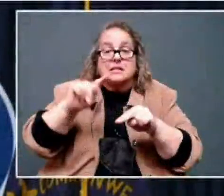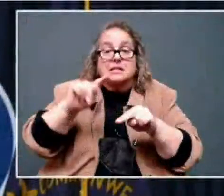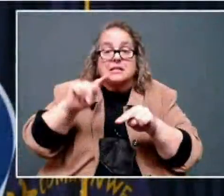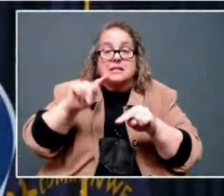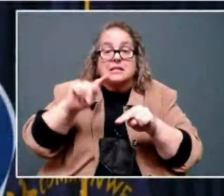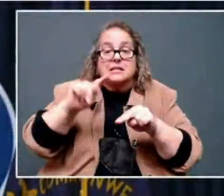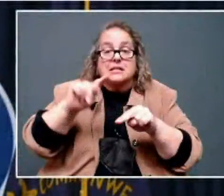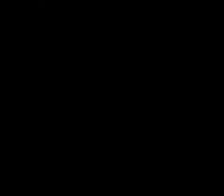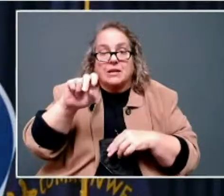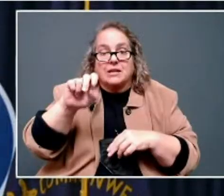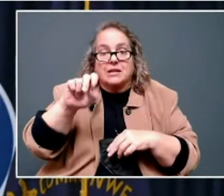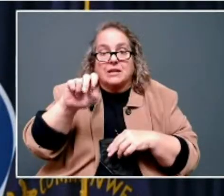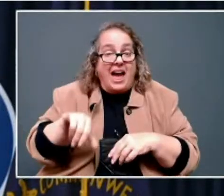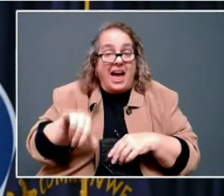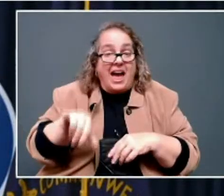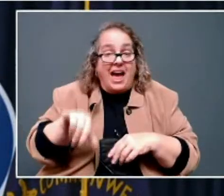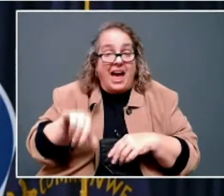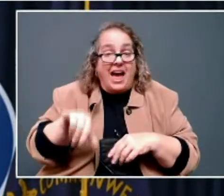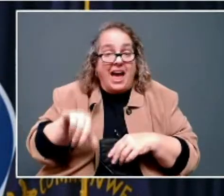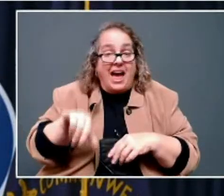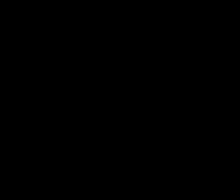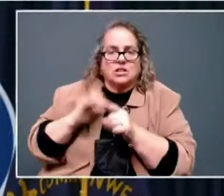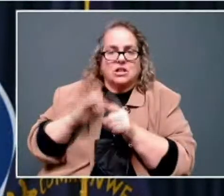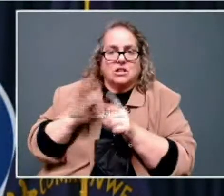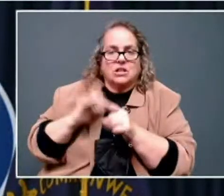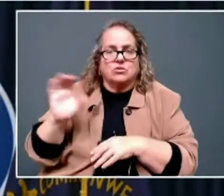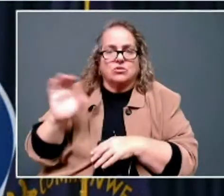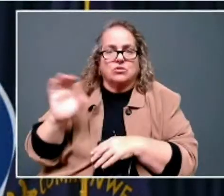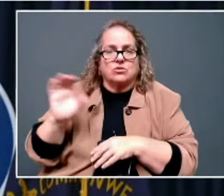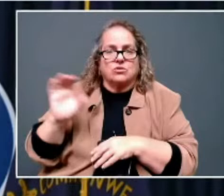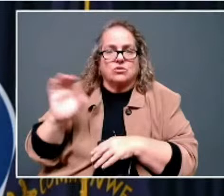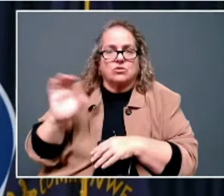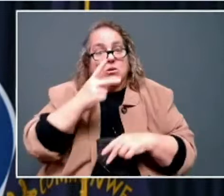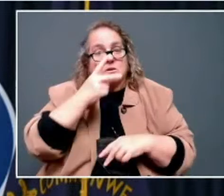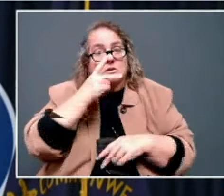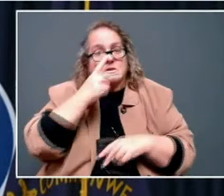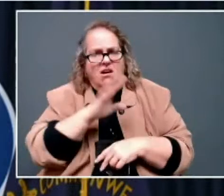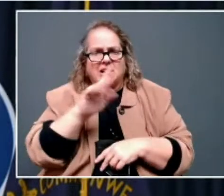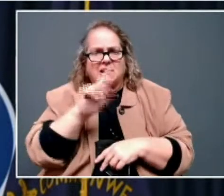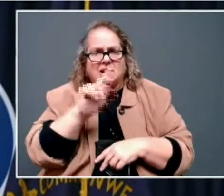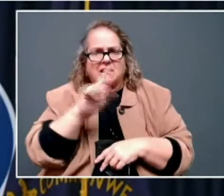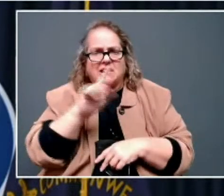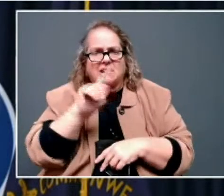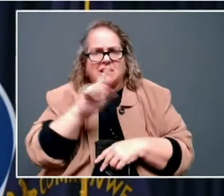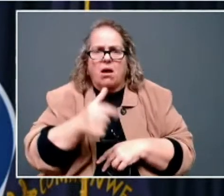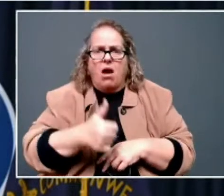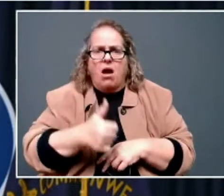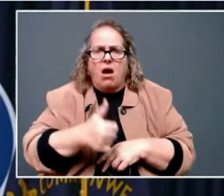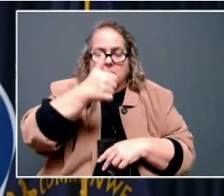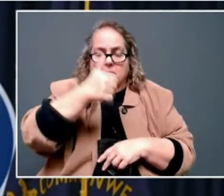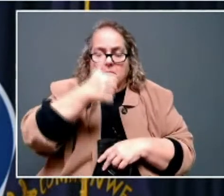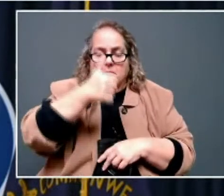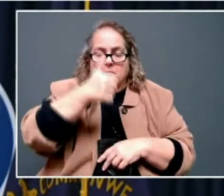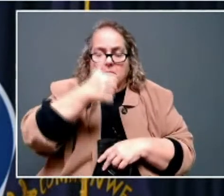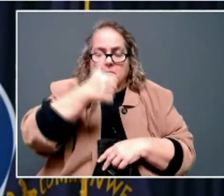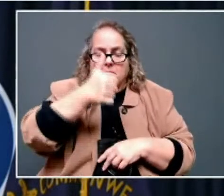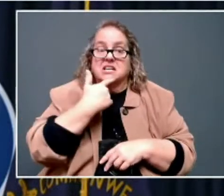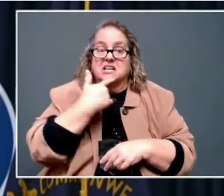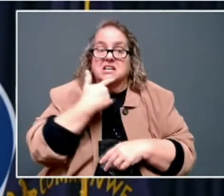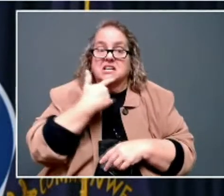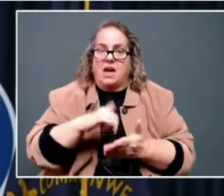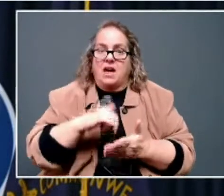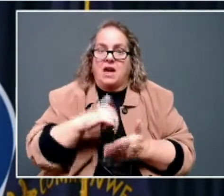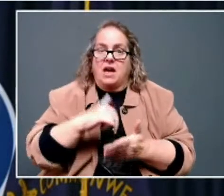people have seen that their overall tax bill has gone up, and they're trying to suggest that this administration